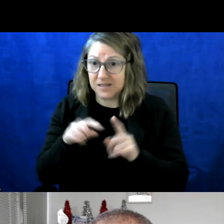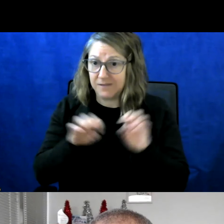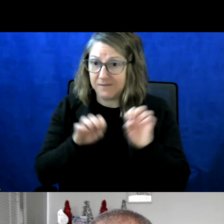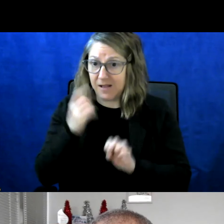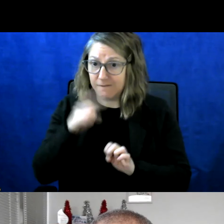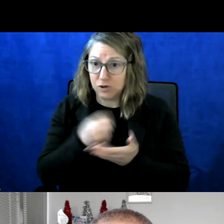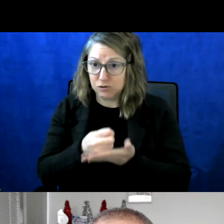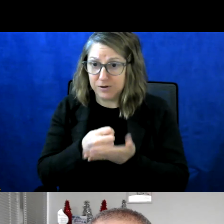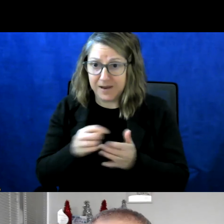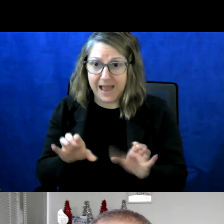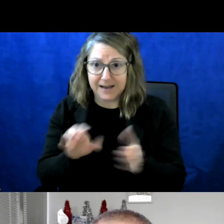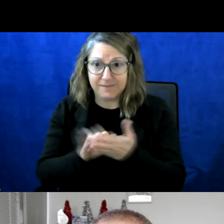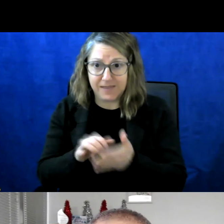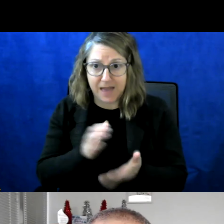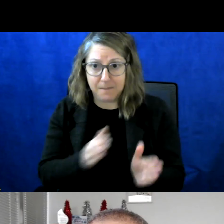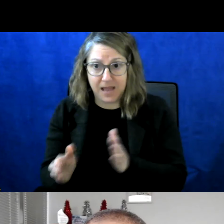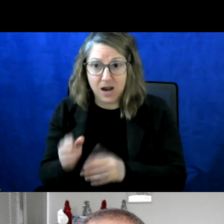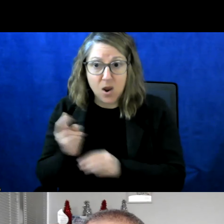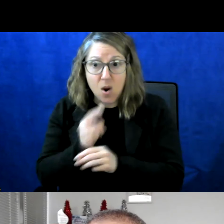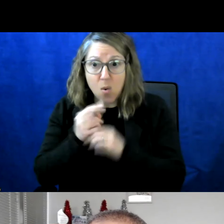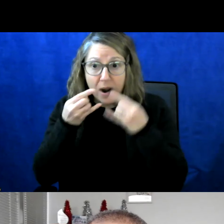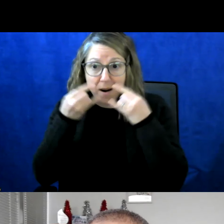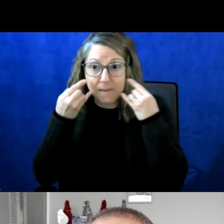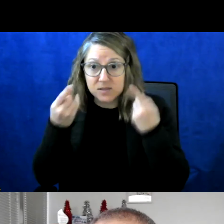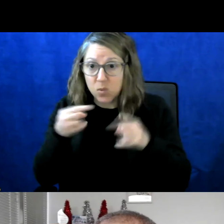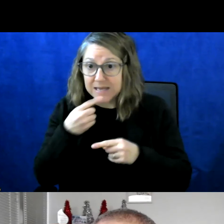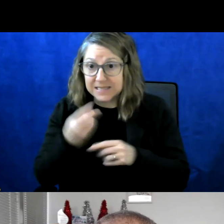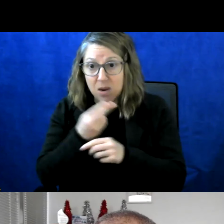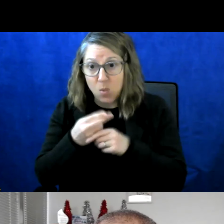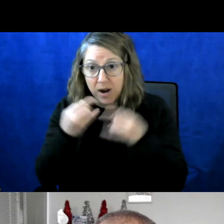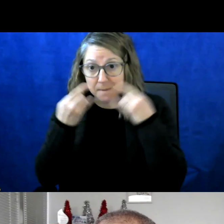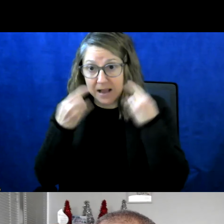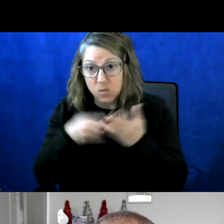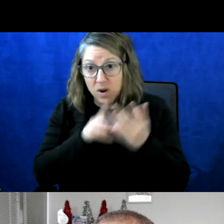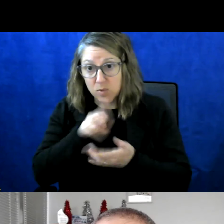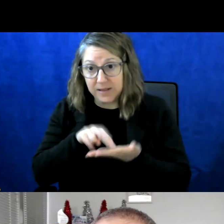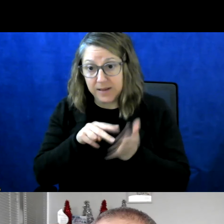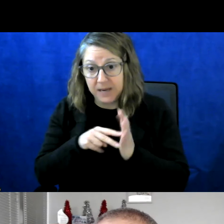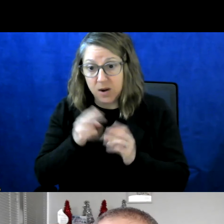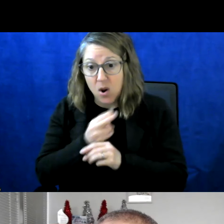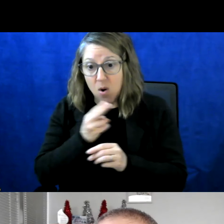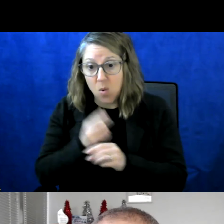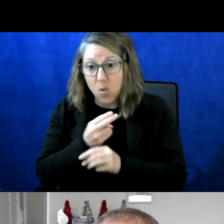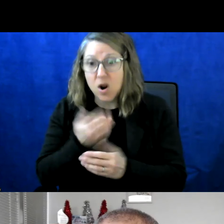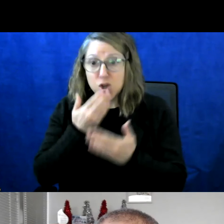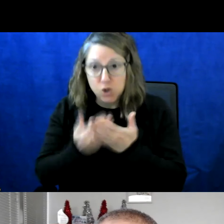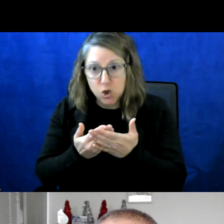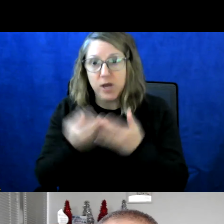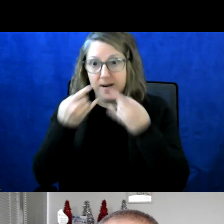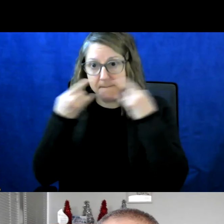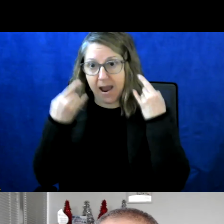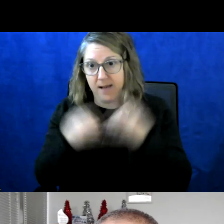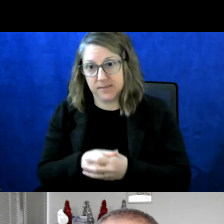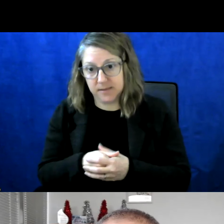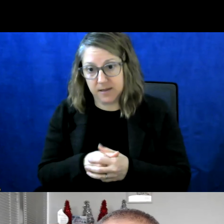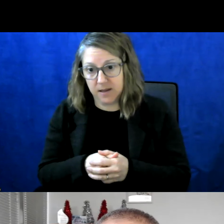that treatment plan. Wear a mask. When I say wear a mask, what I really mean is wear a good mask, a mask